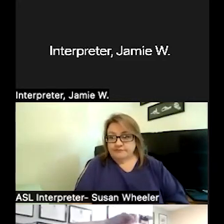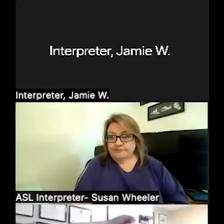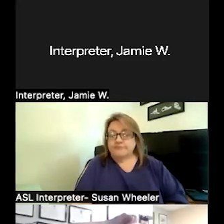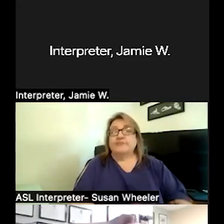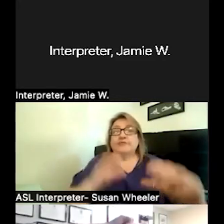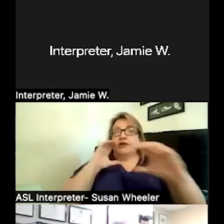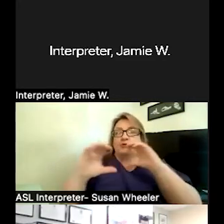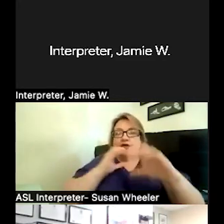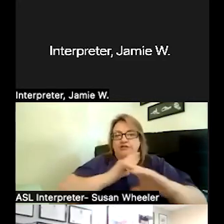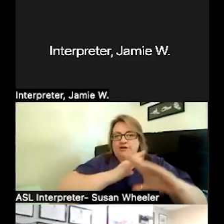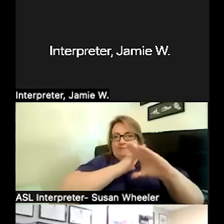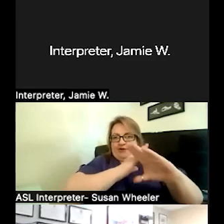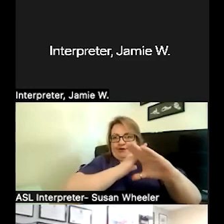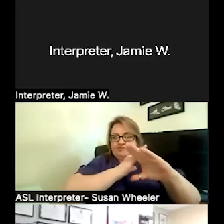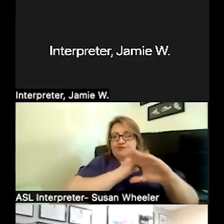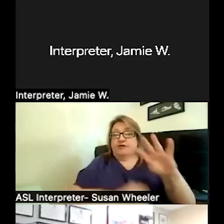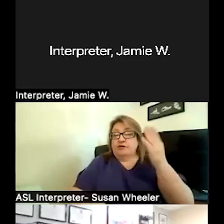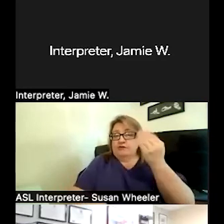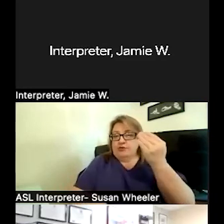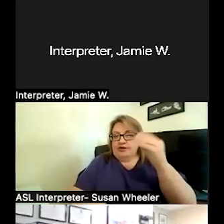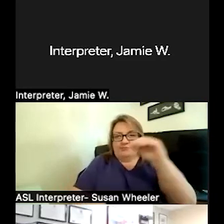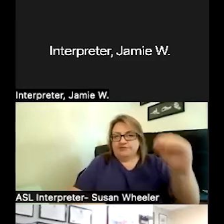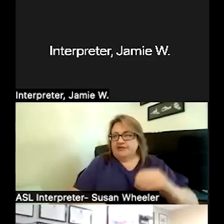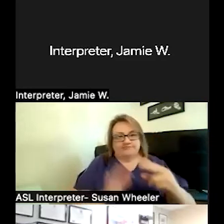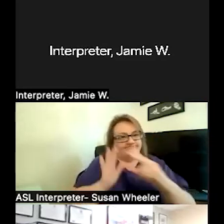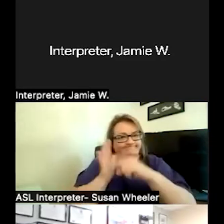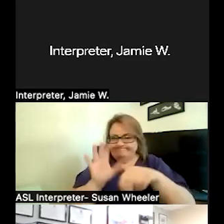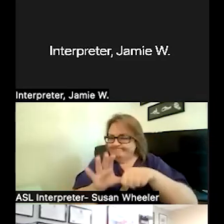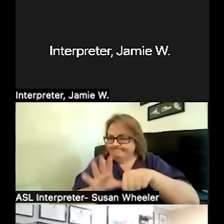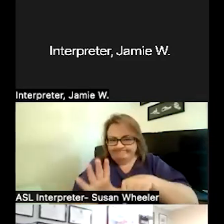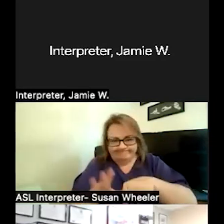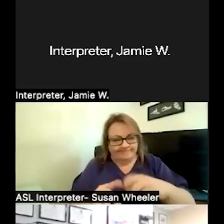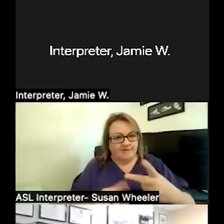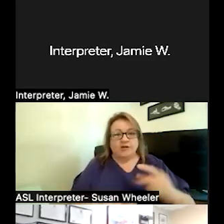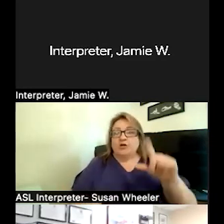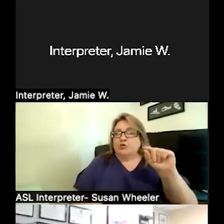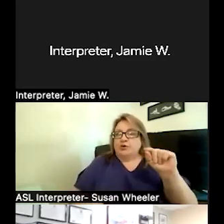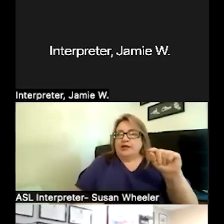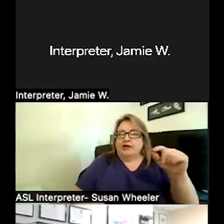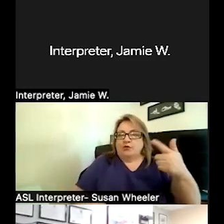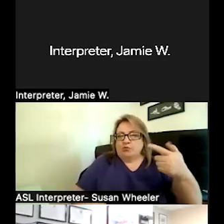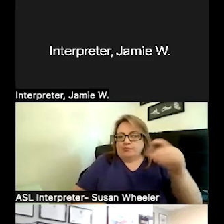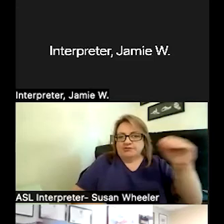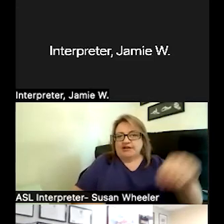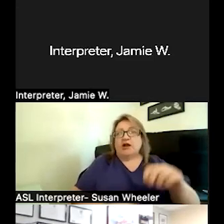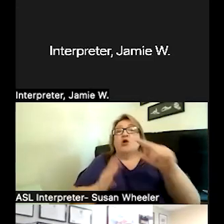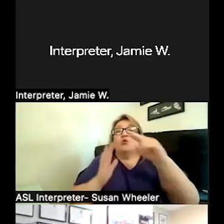Communication barriers, 14% of the nation can't read, 21% read at or below a 5th grade level.